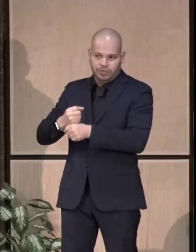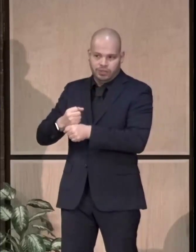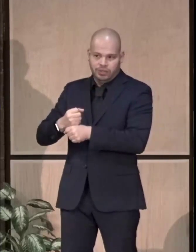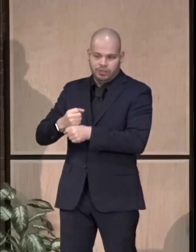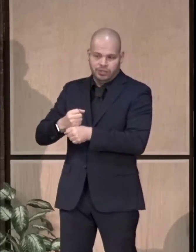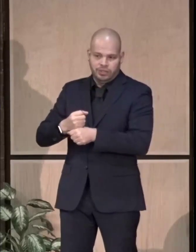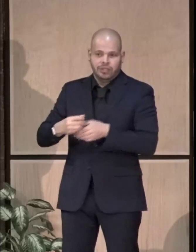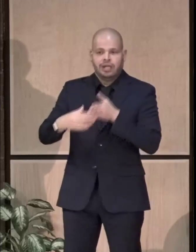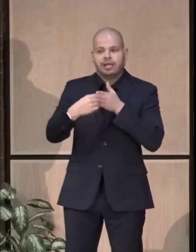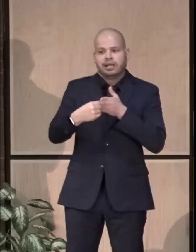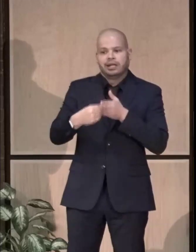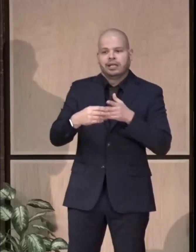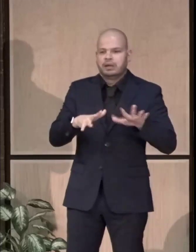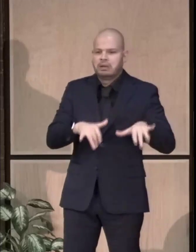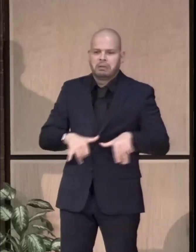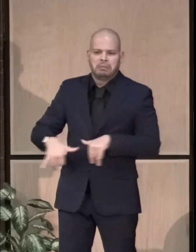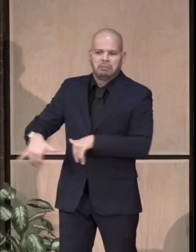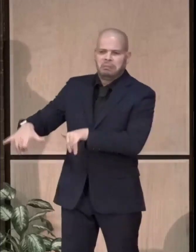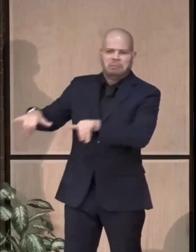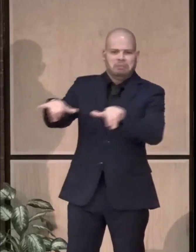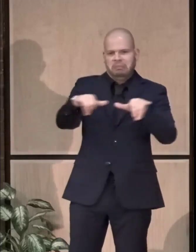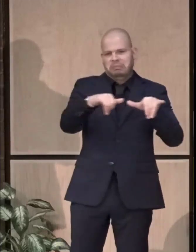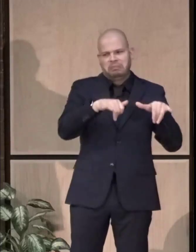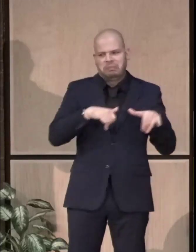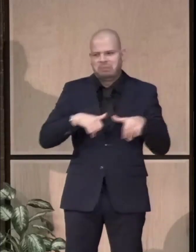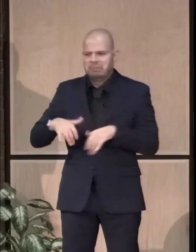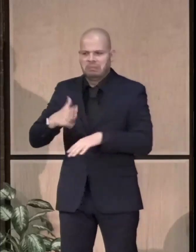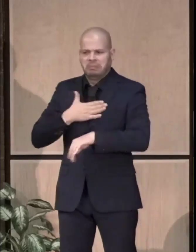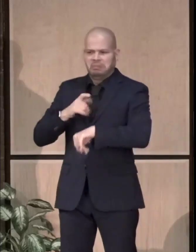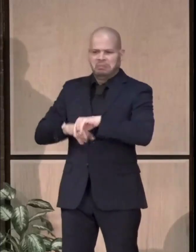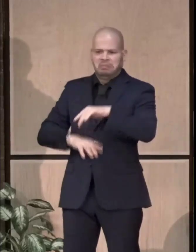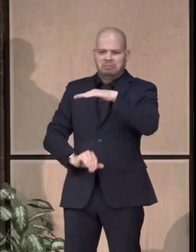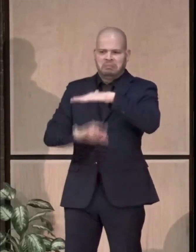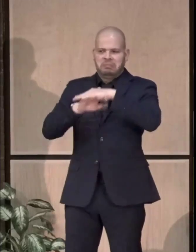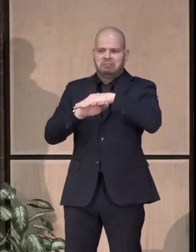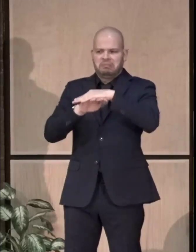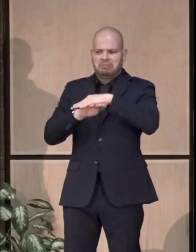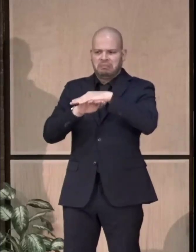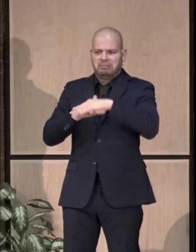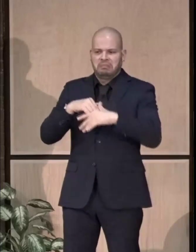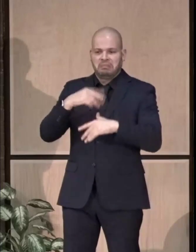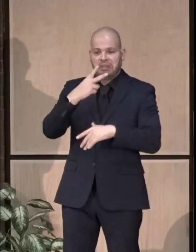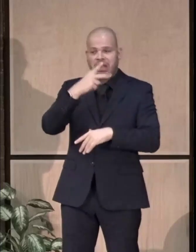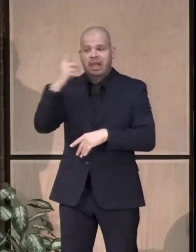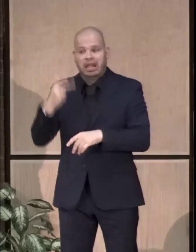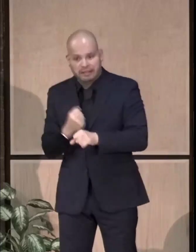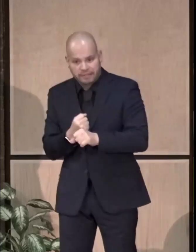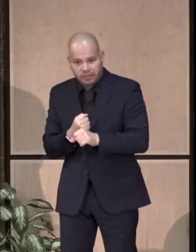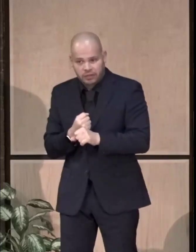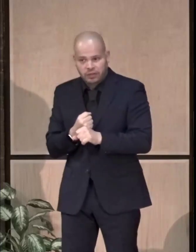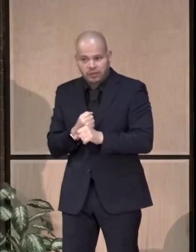standard thing, and I had been there for 2.5 years. So a new company commander came